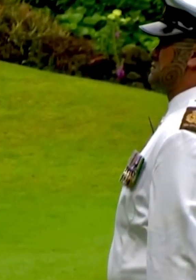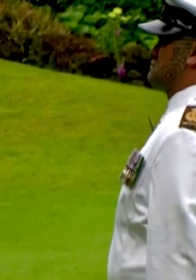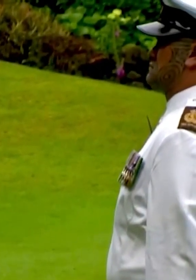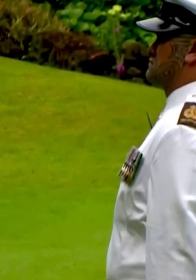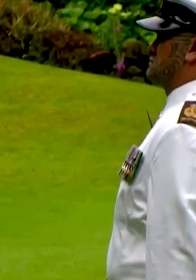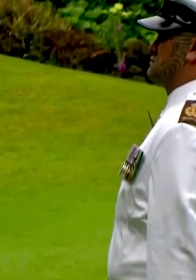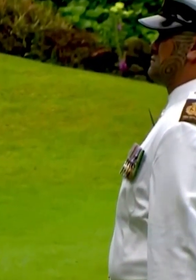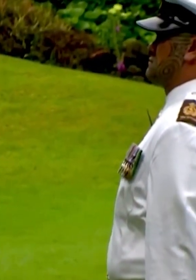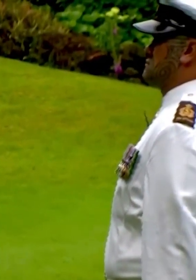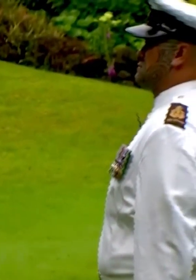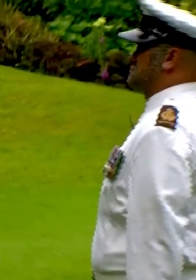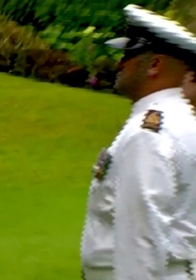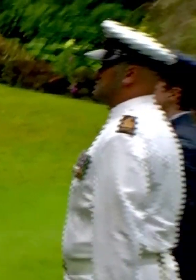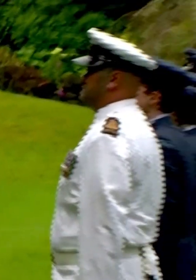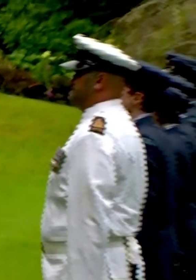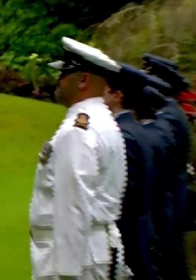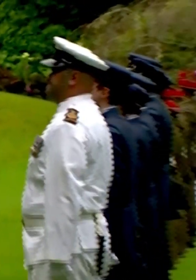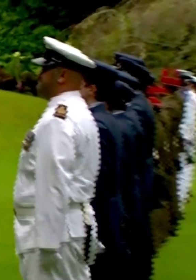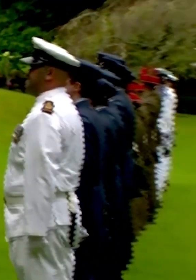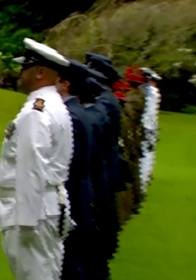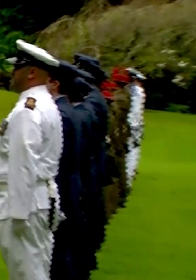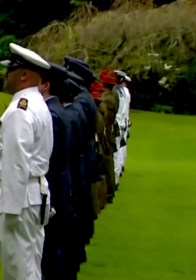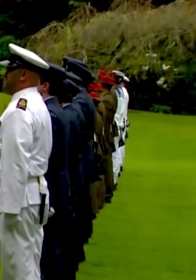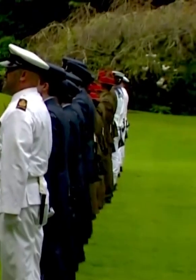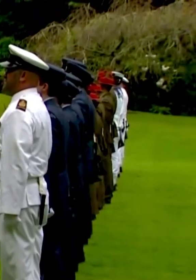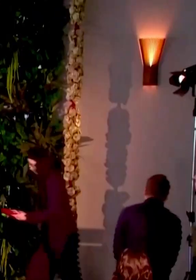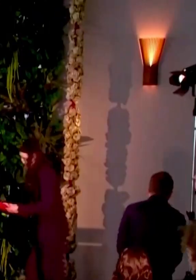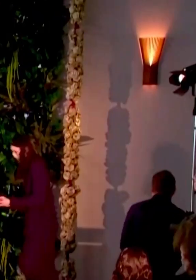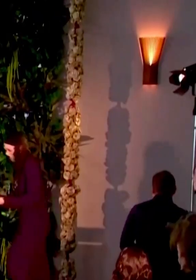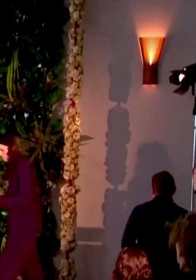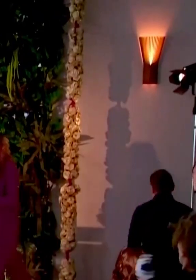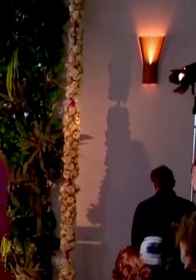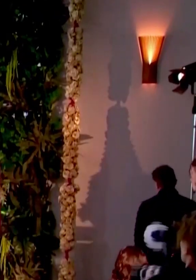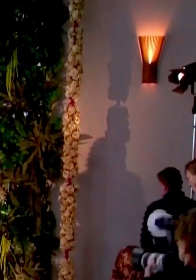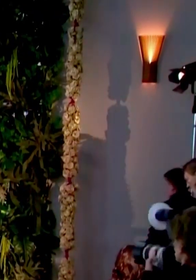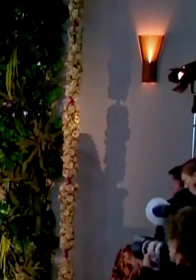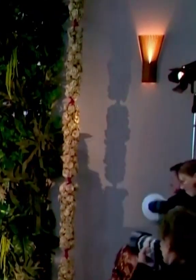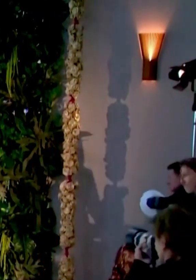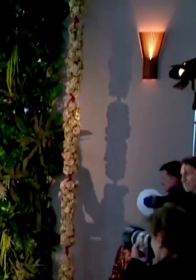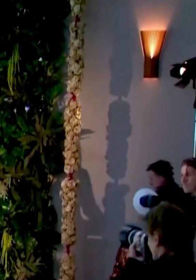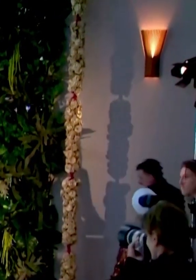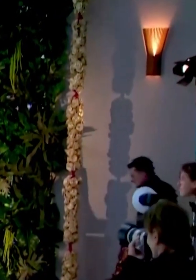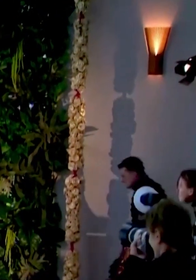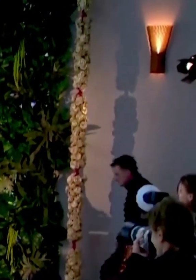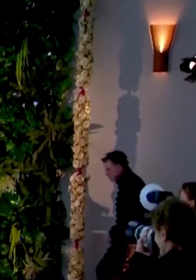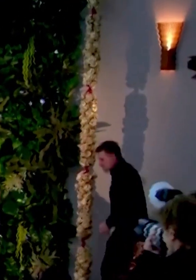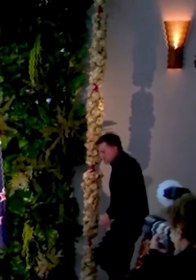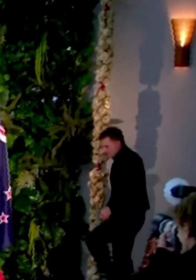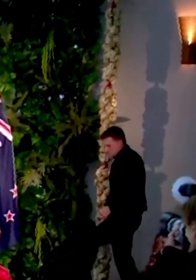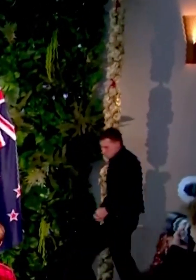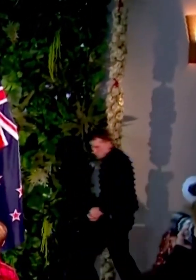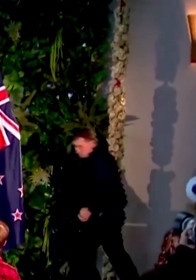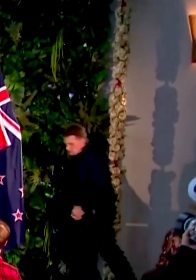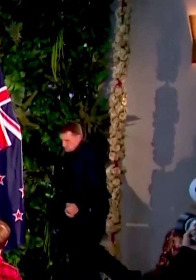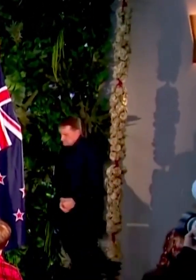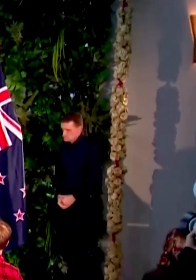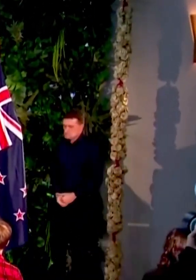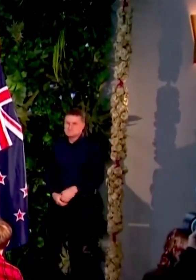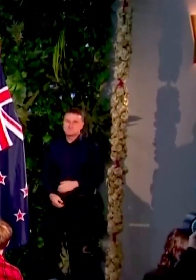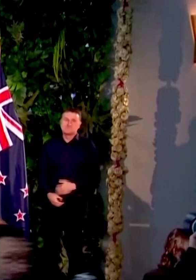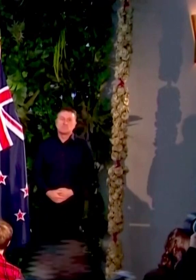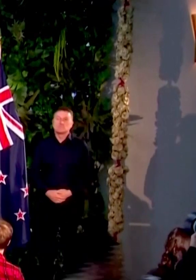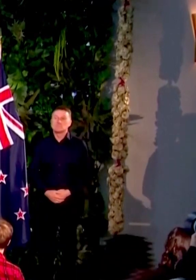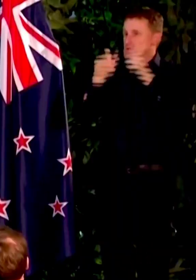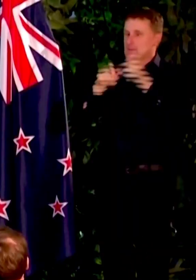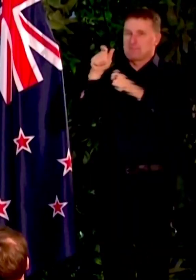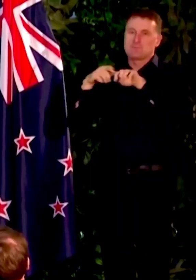resolution that established a fact-finding mission to Iran to independently investigate the alleged human rights violations there,